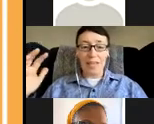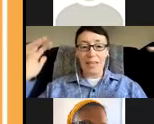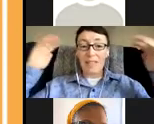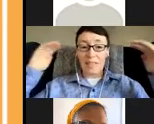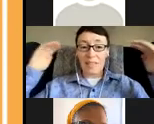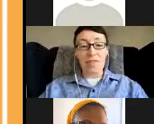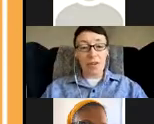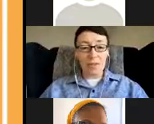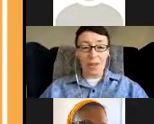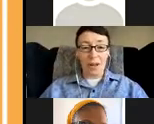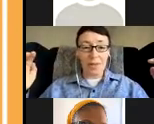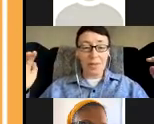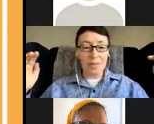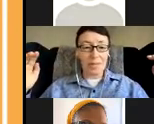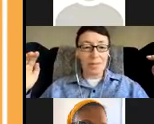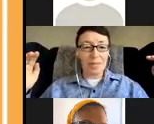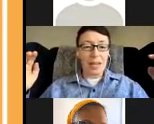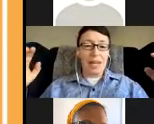CAPTA it's a federal law,